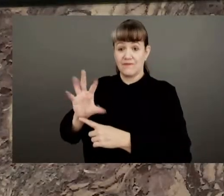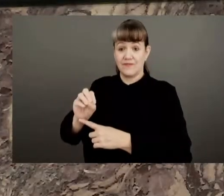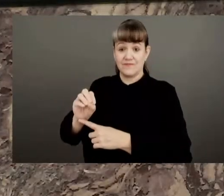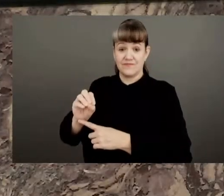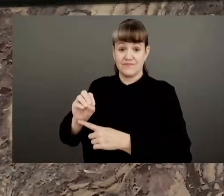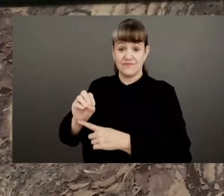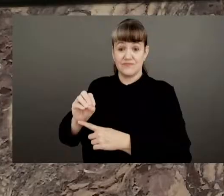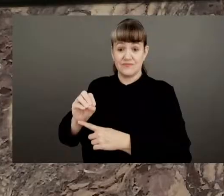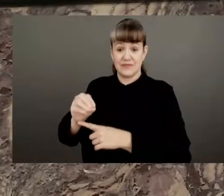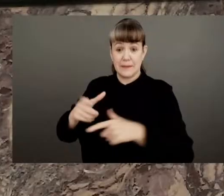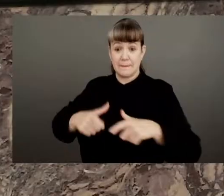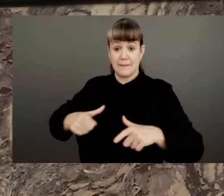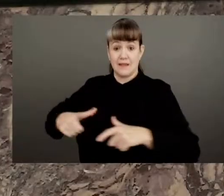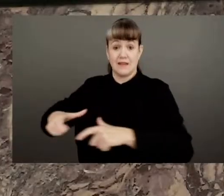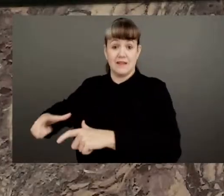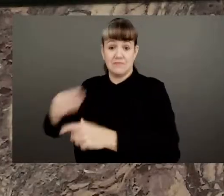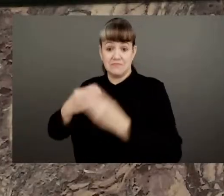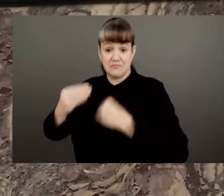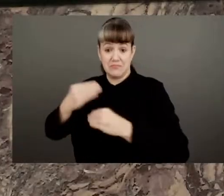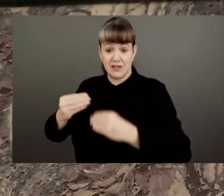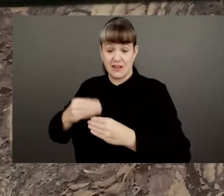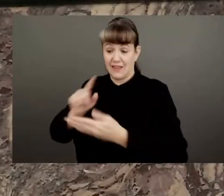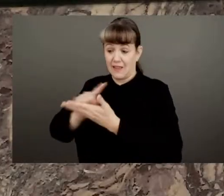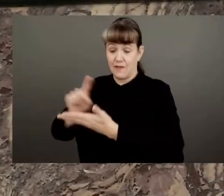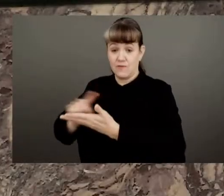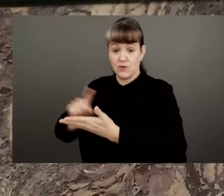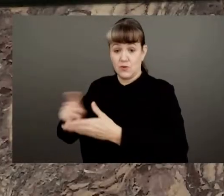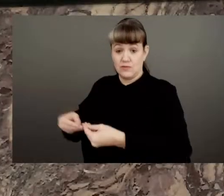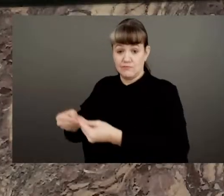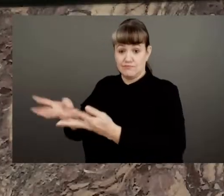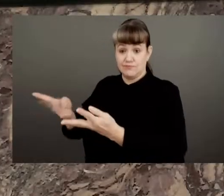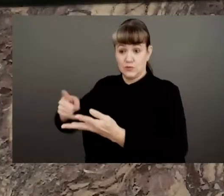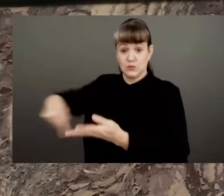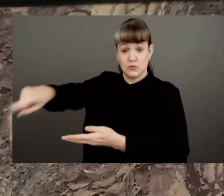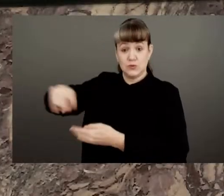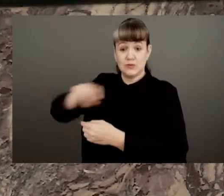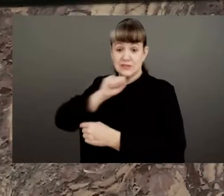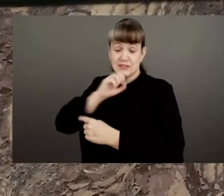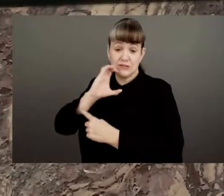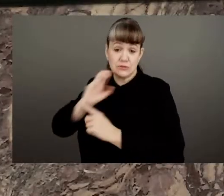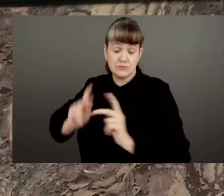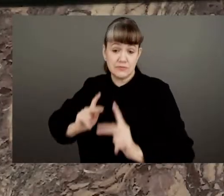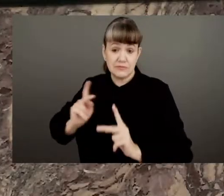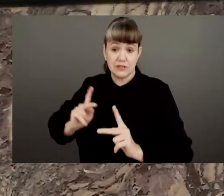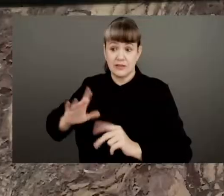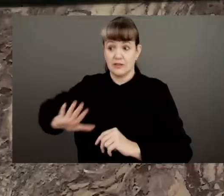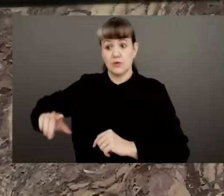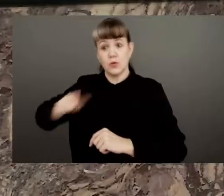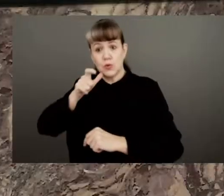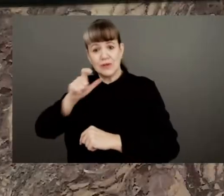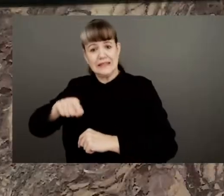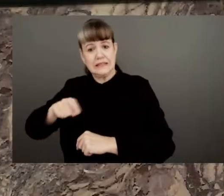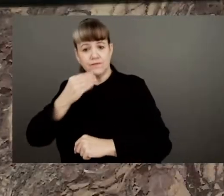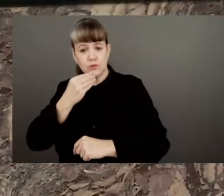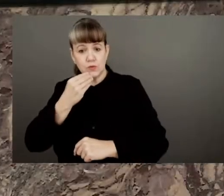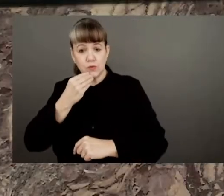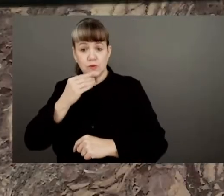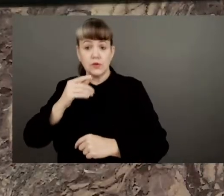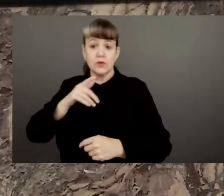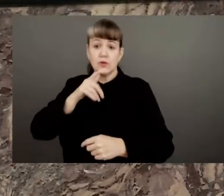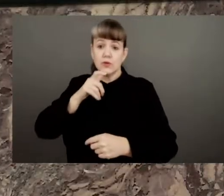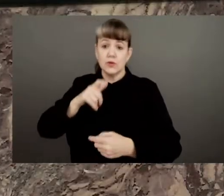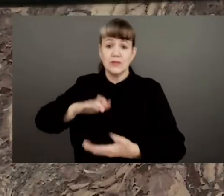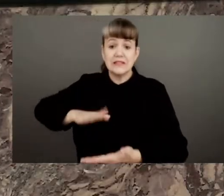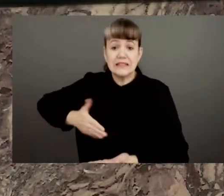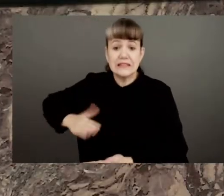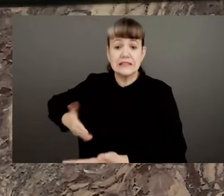need them most. These meals are prepared and delivered by volunteers, offering both nourishment and